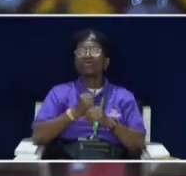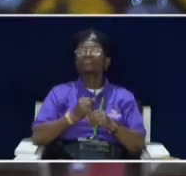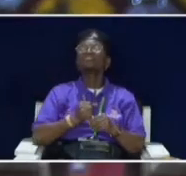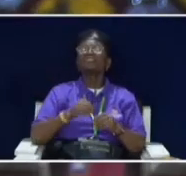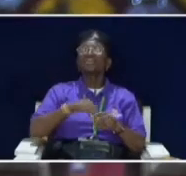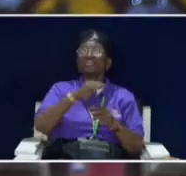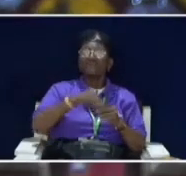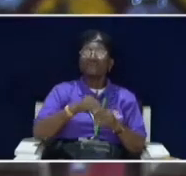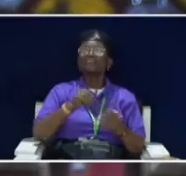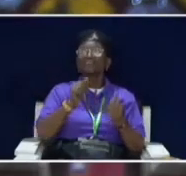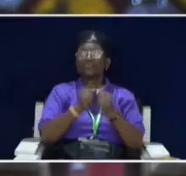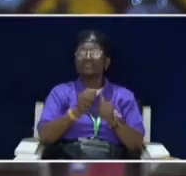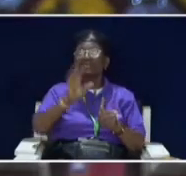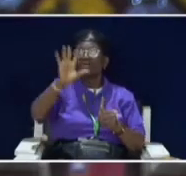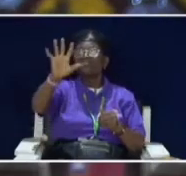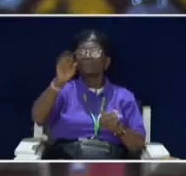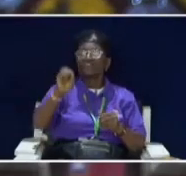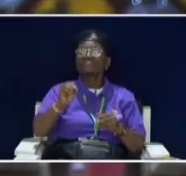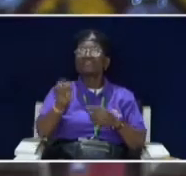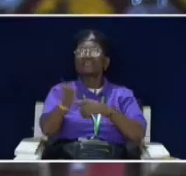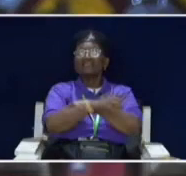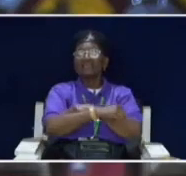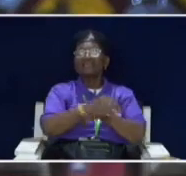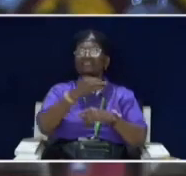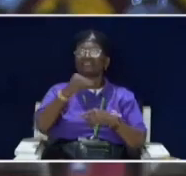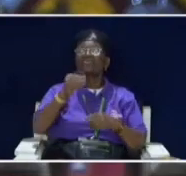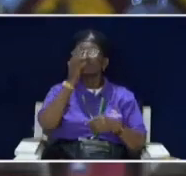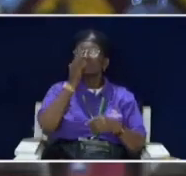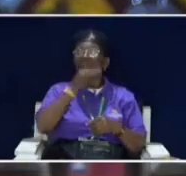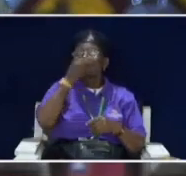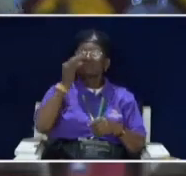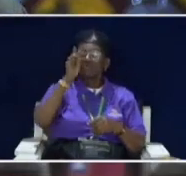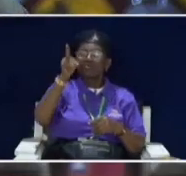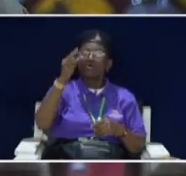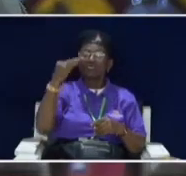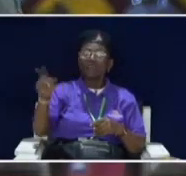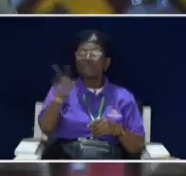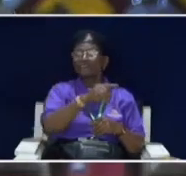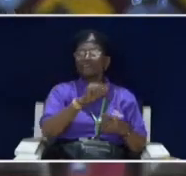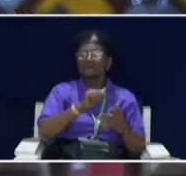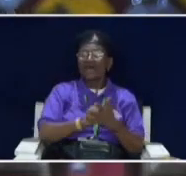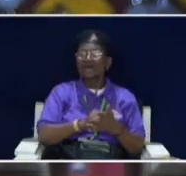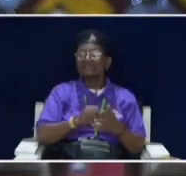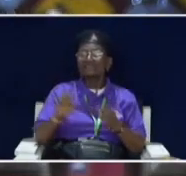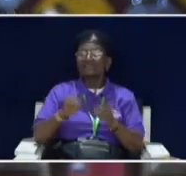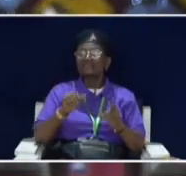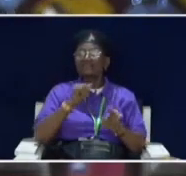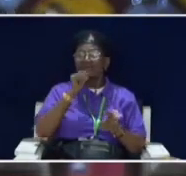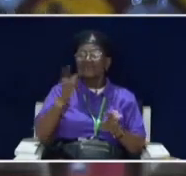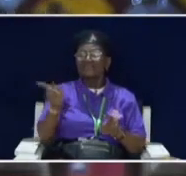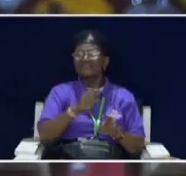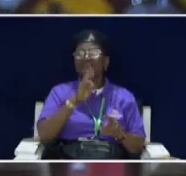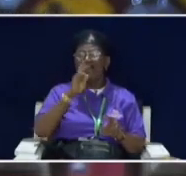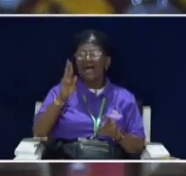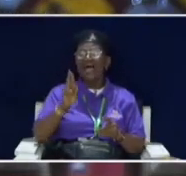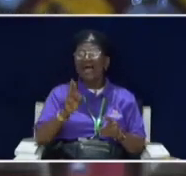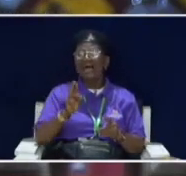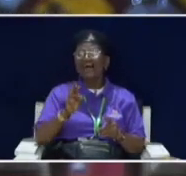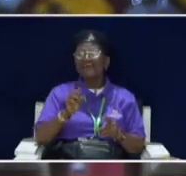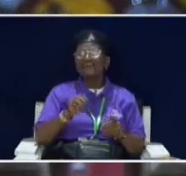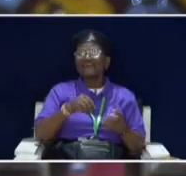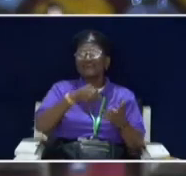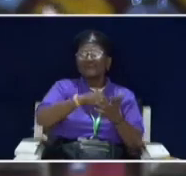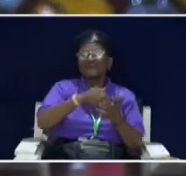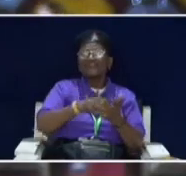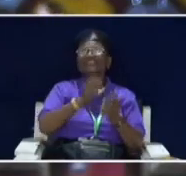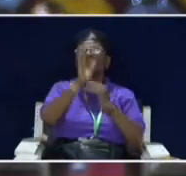fasting. So for many of you that might have skipped one or two days, you are owing God a few days to fully complete the activation of